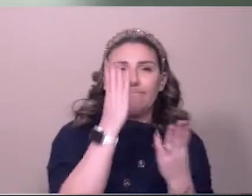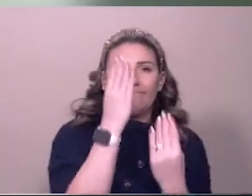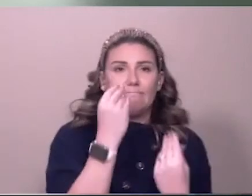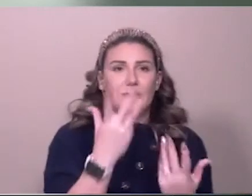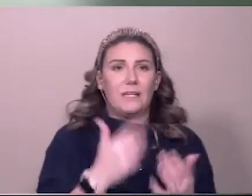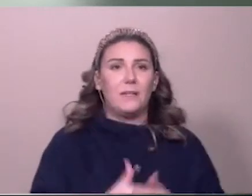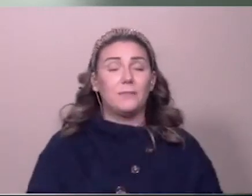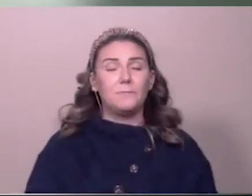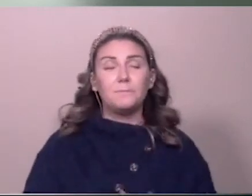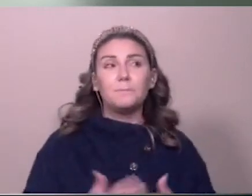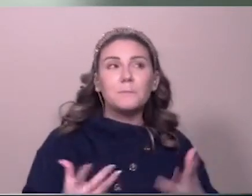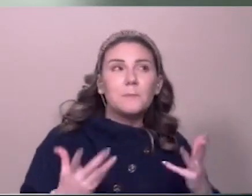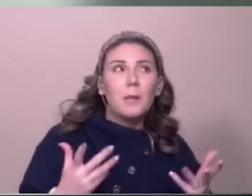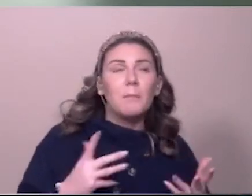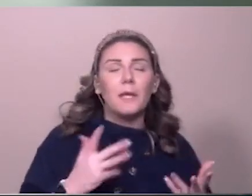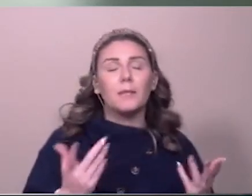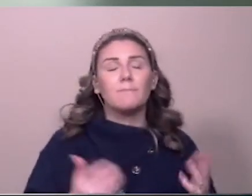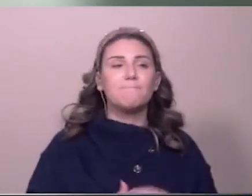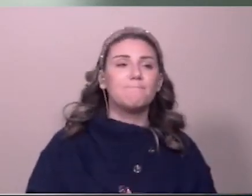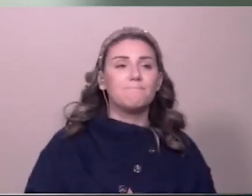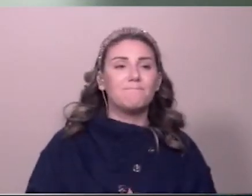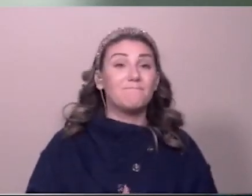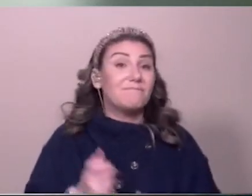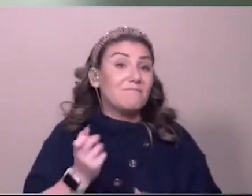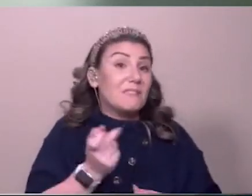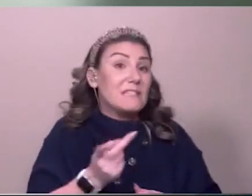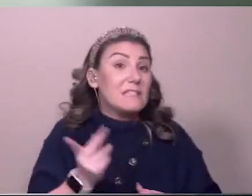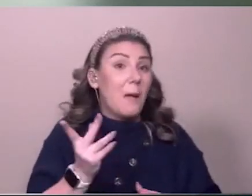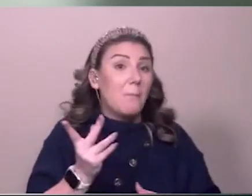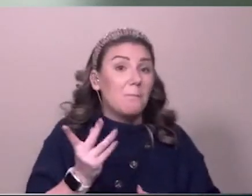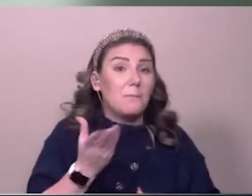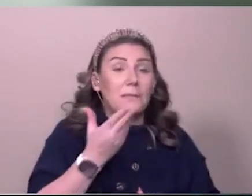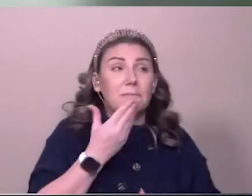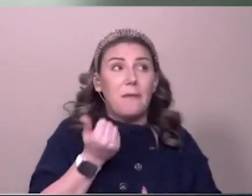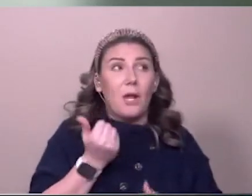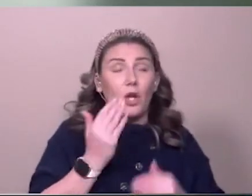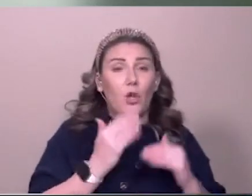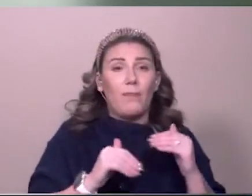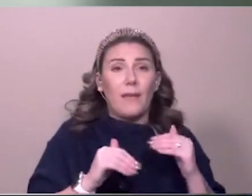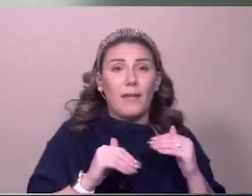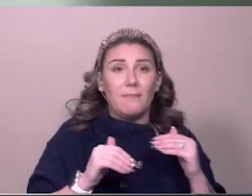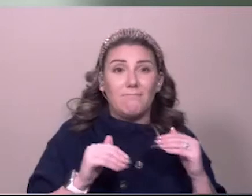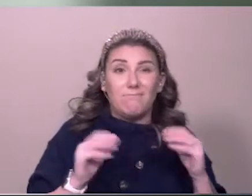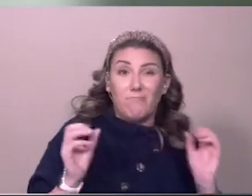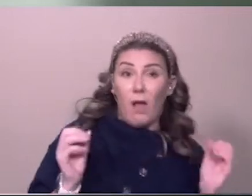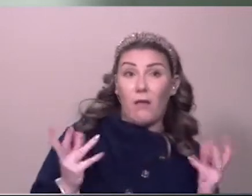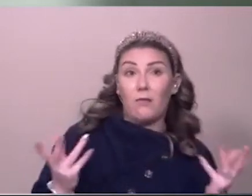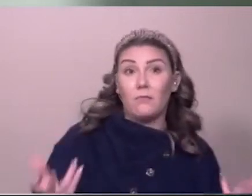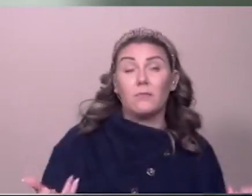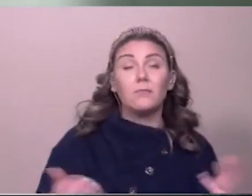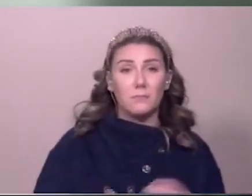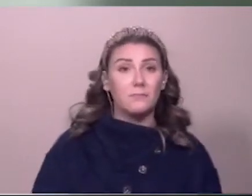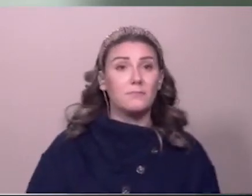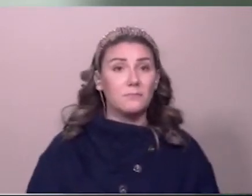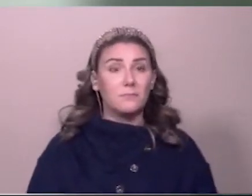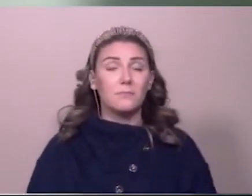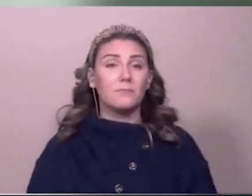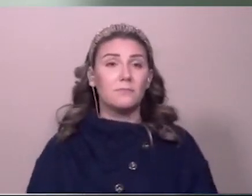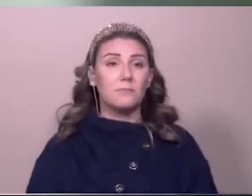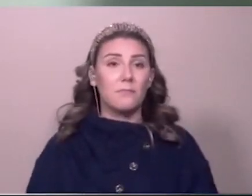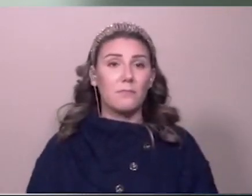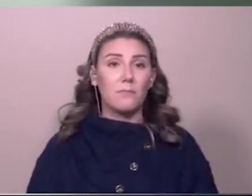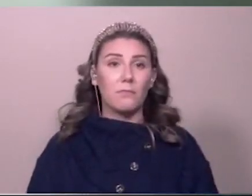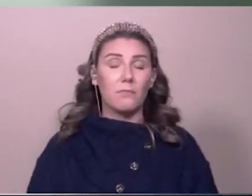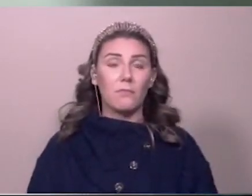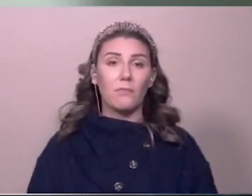probably a question of some is better than more, some is better than less, or some is better than none. And we